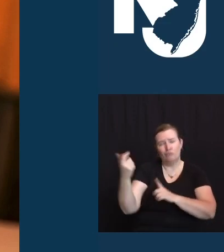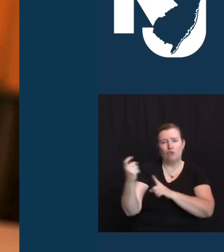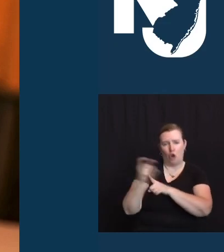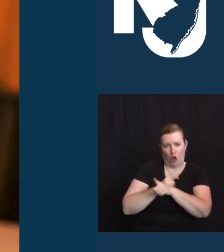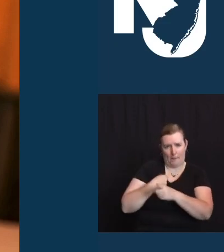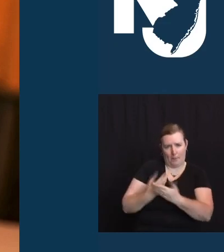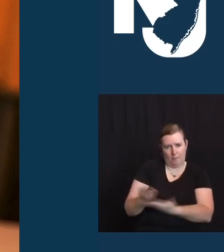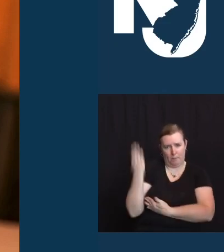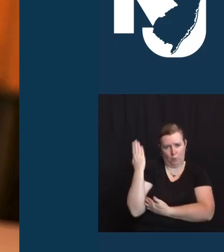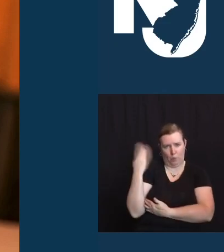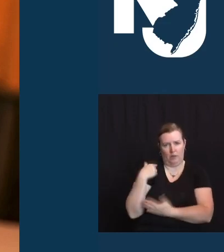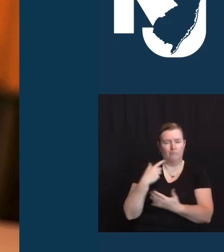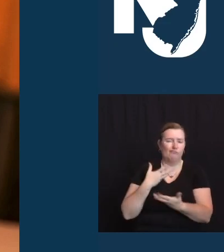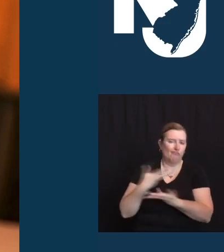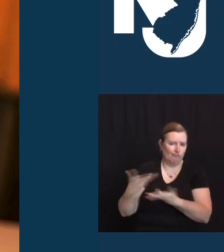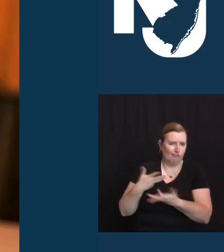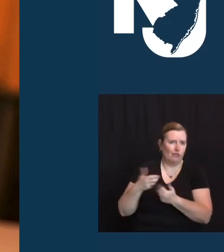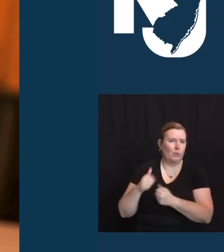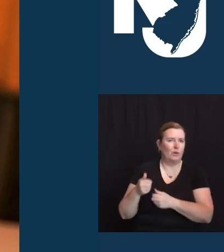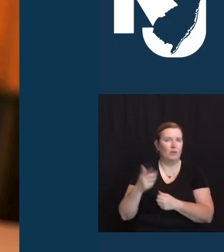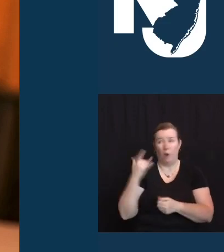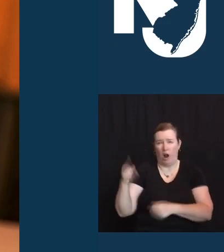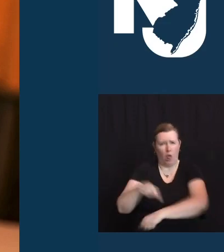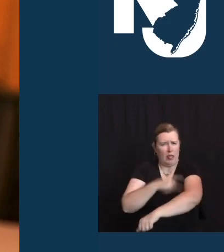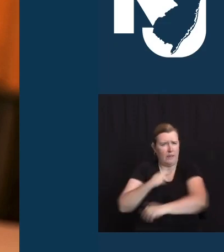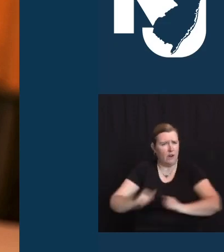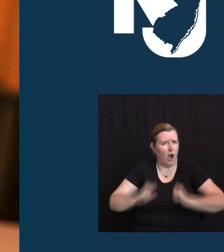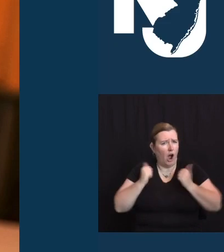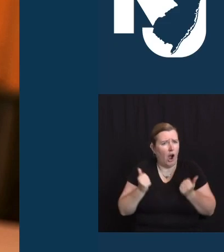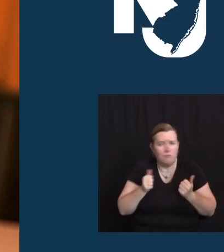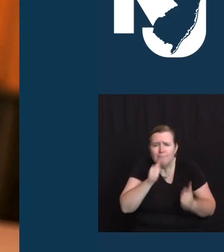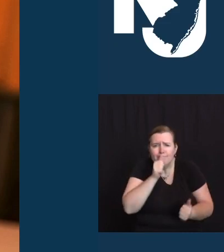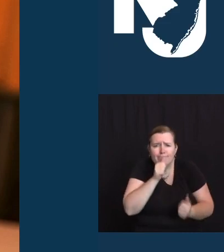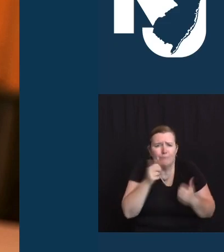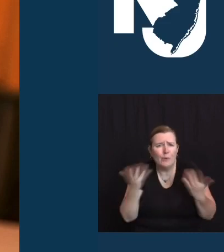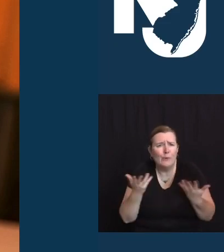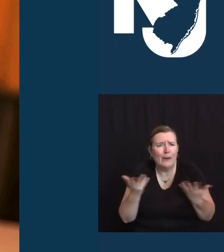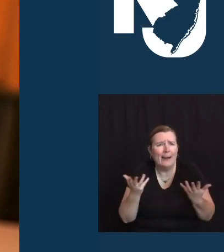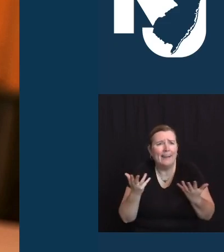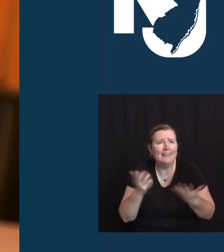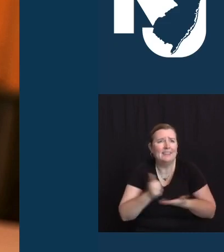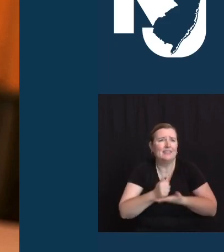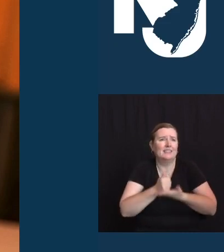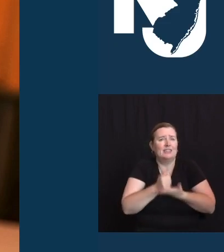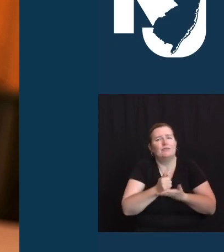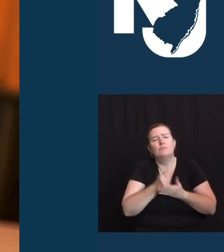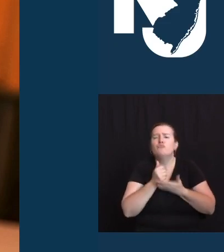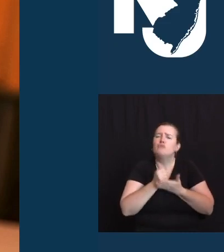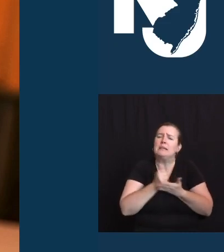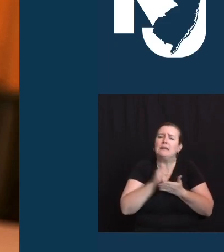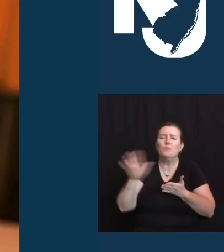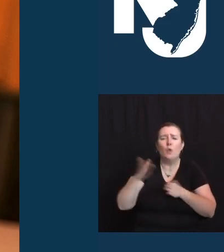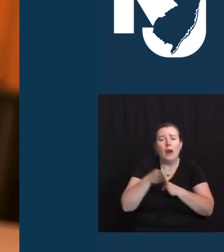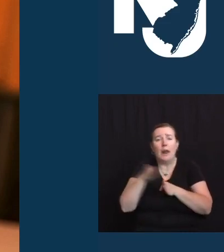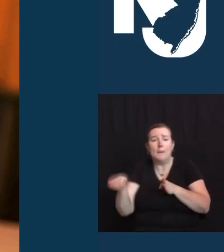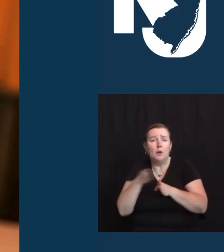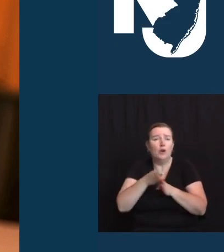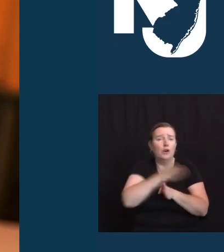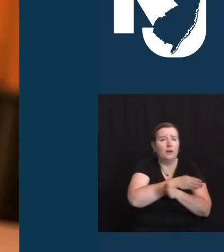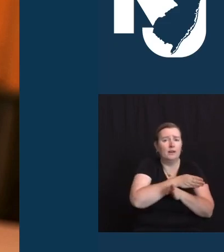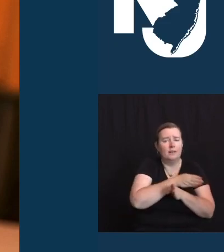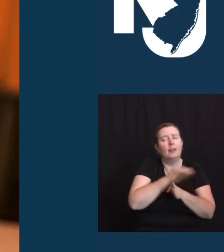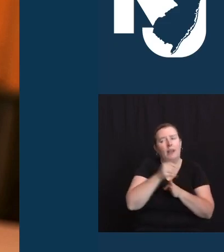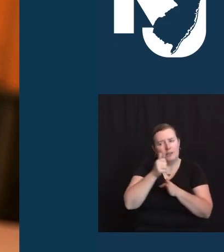the secrets to his longevity, and I quote him, "Treat your neighbor as you would treat yourself." Treat your neighbor as you would treat yourself. Boy, that's